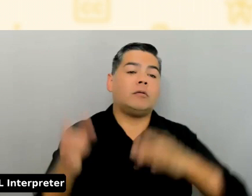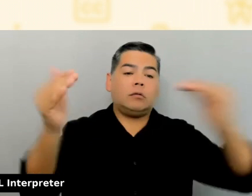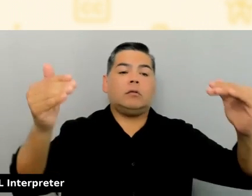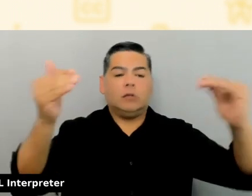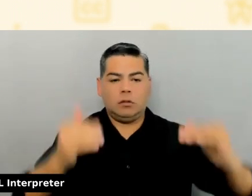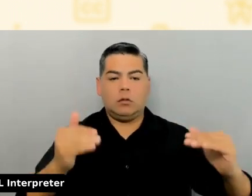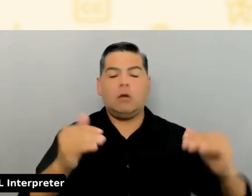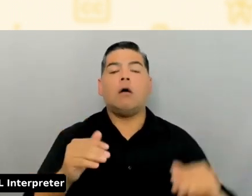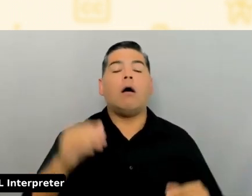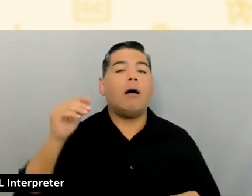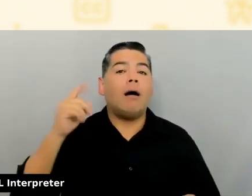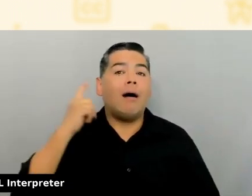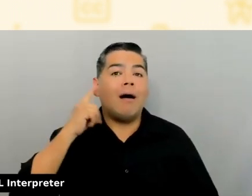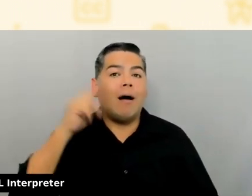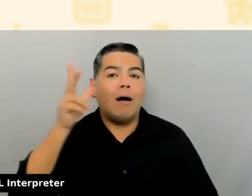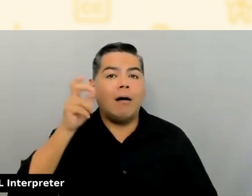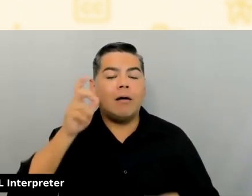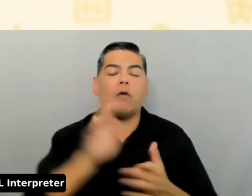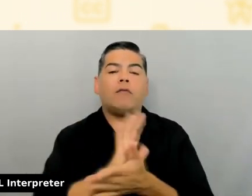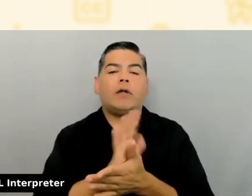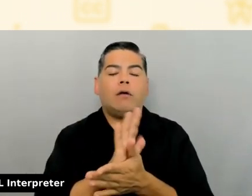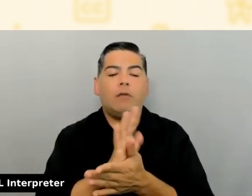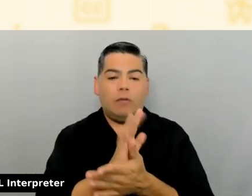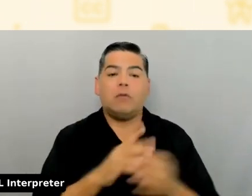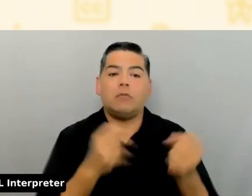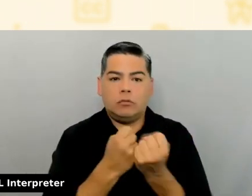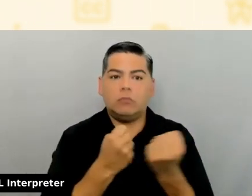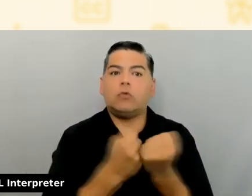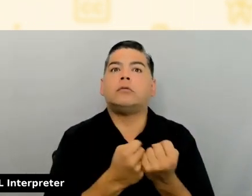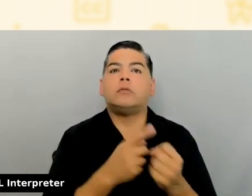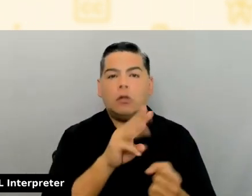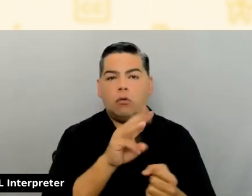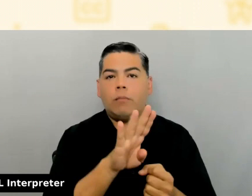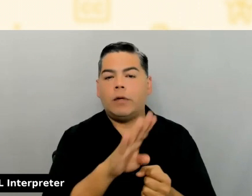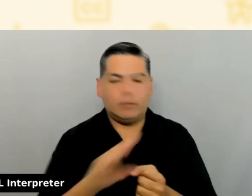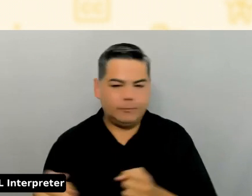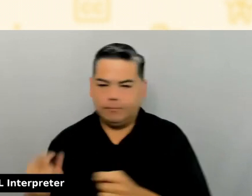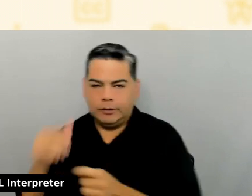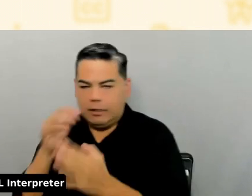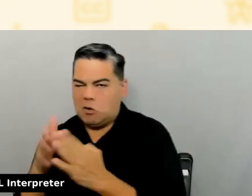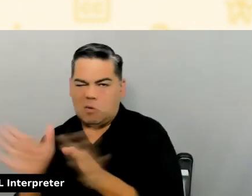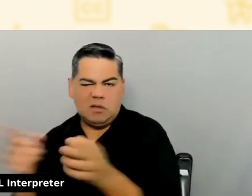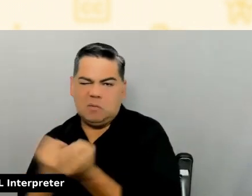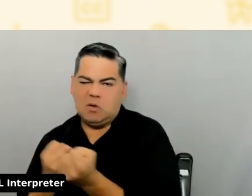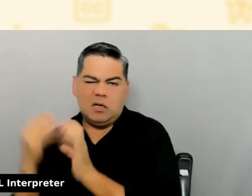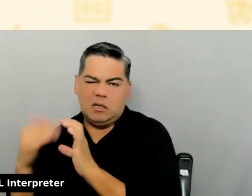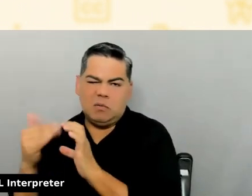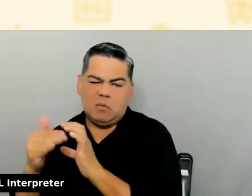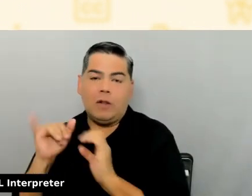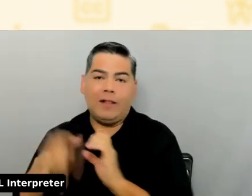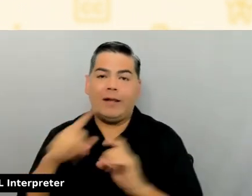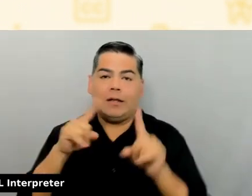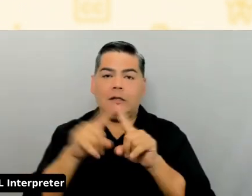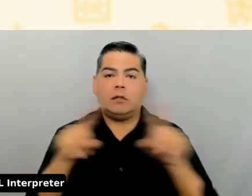are fully supported in web, but not widely supported in email. So that's how screen